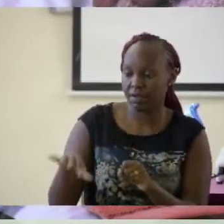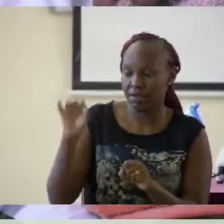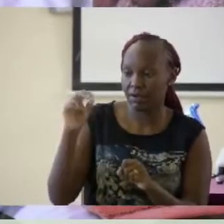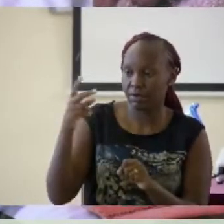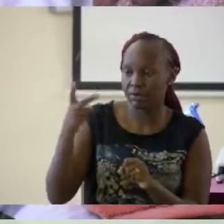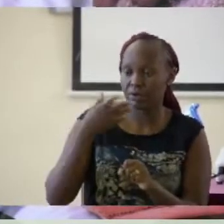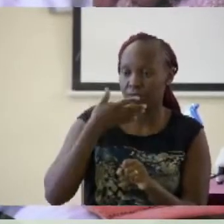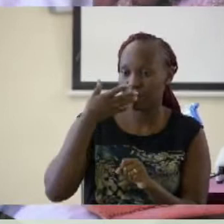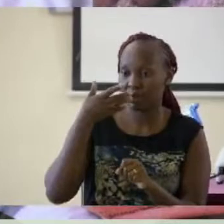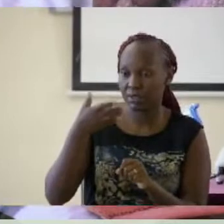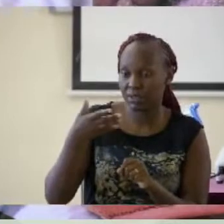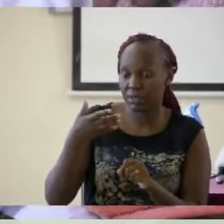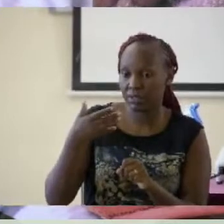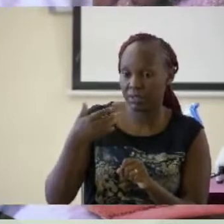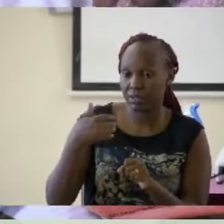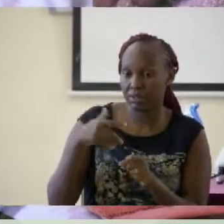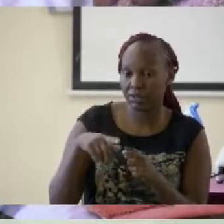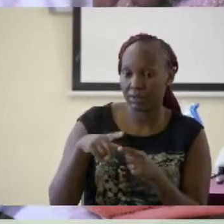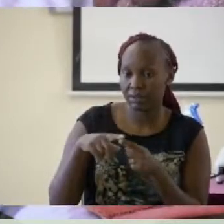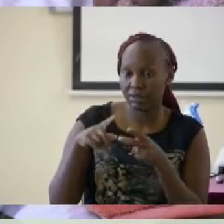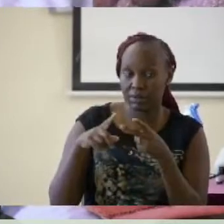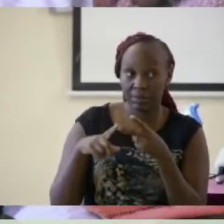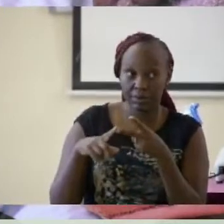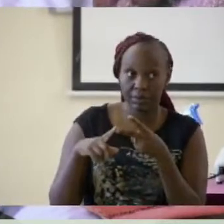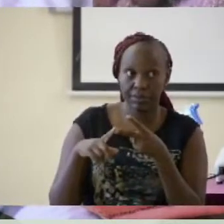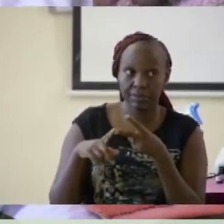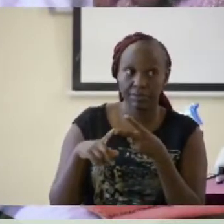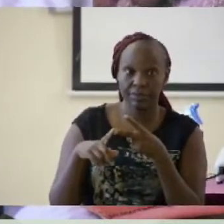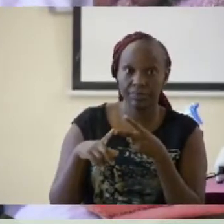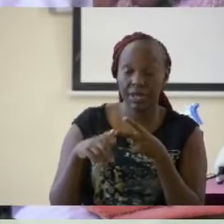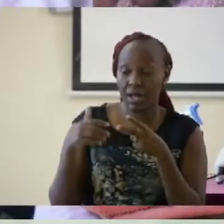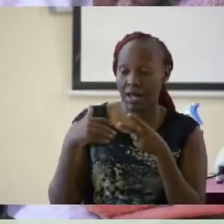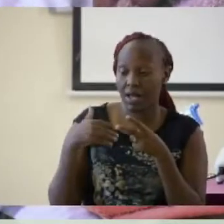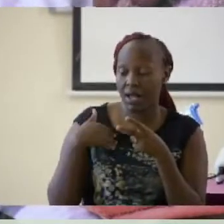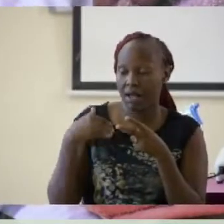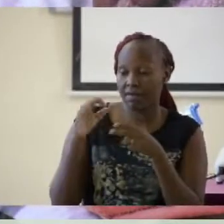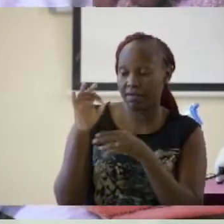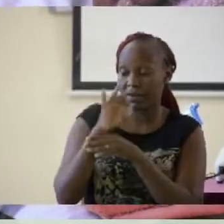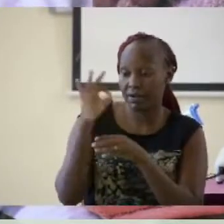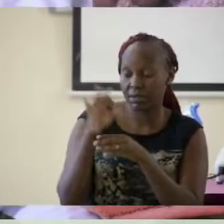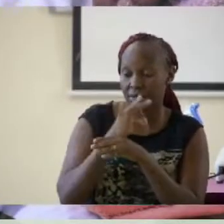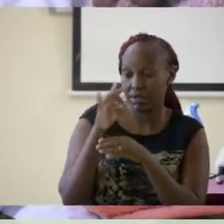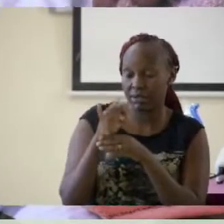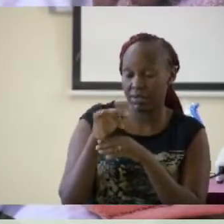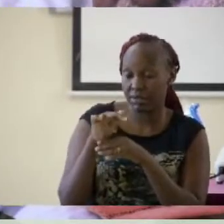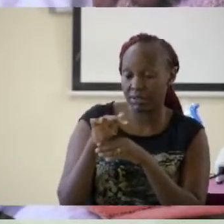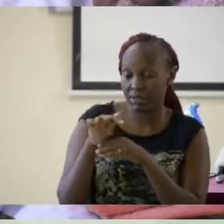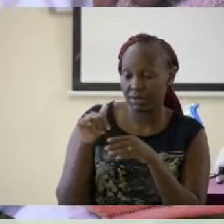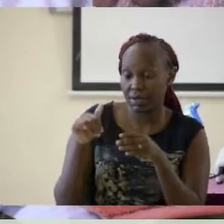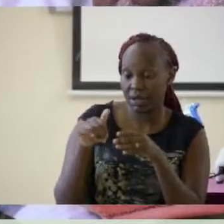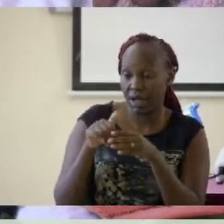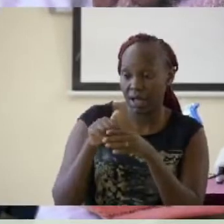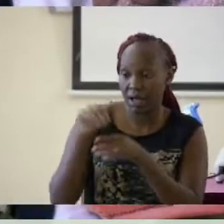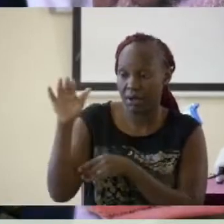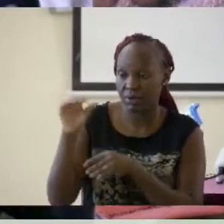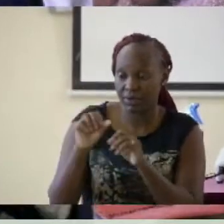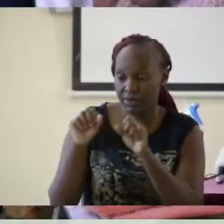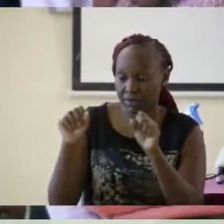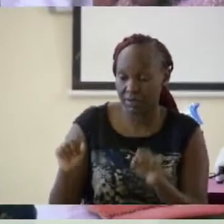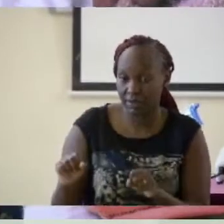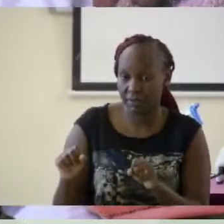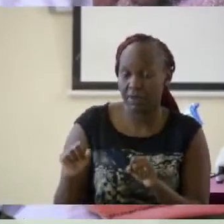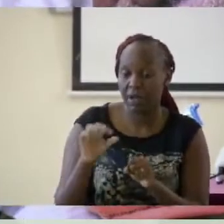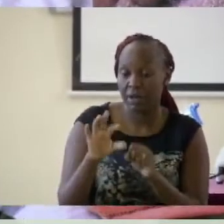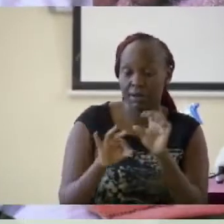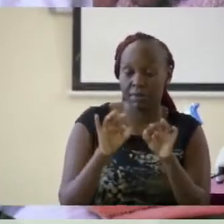answers. There are push factors, factors that push them out of the judicial system. So I'll only point out the important